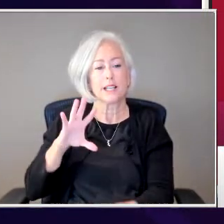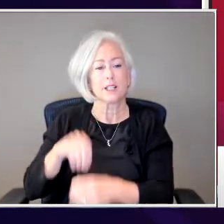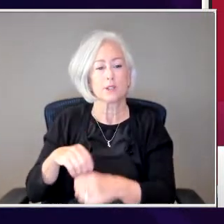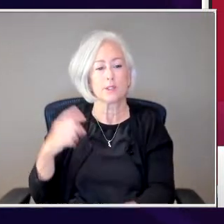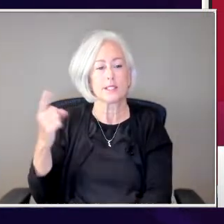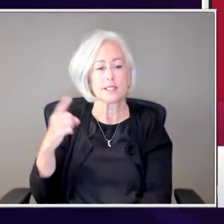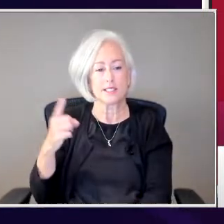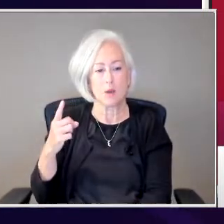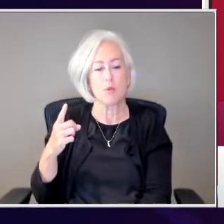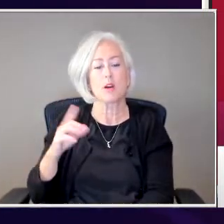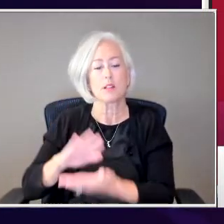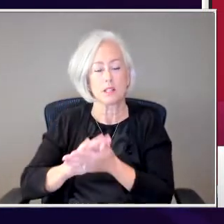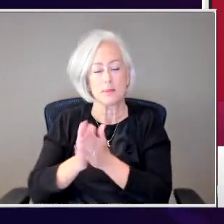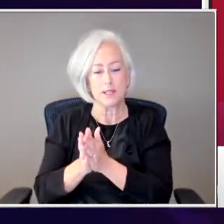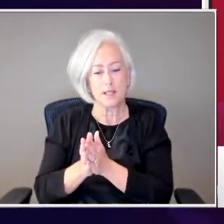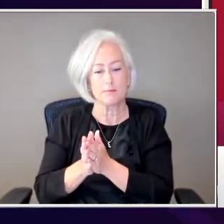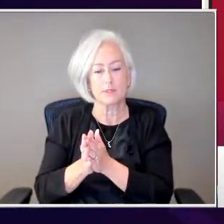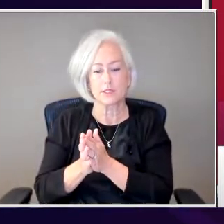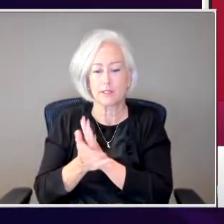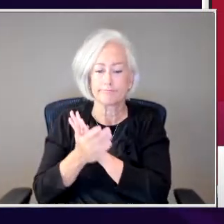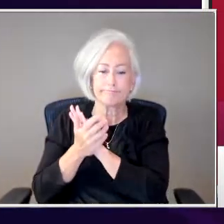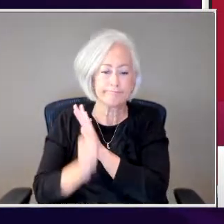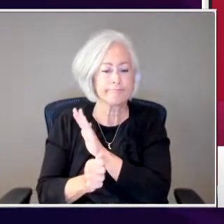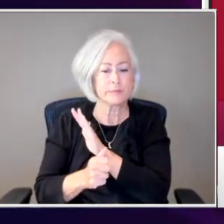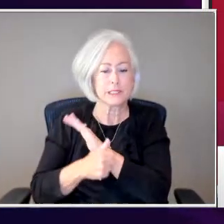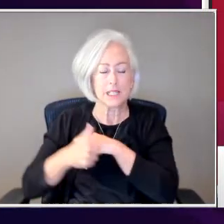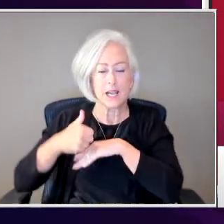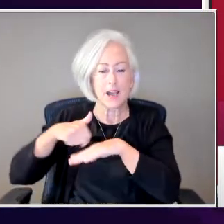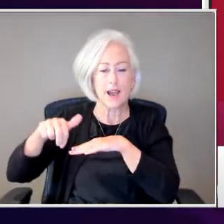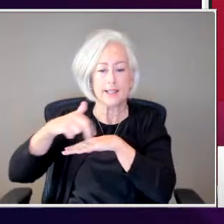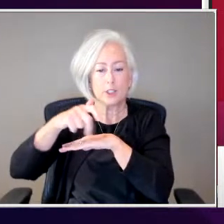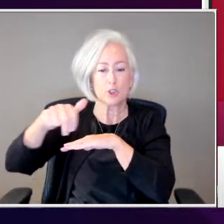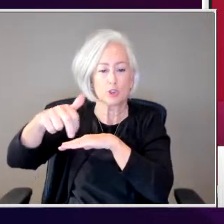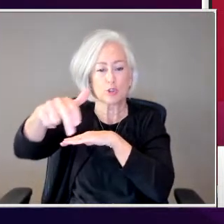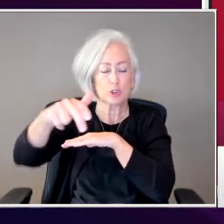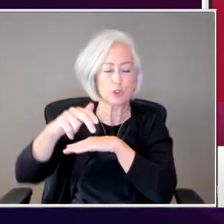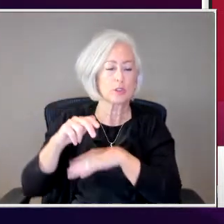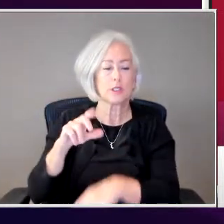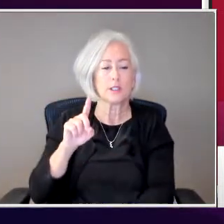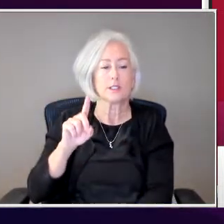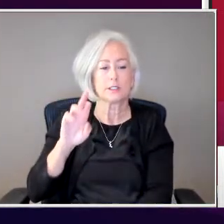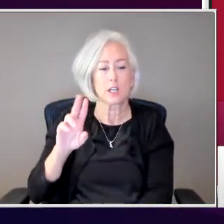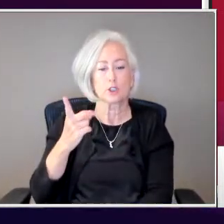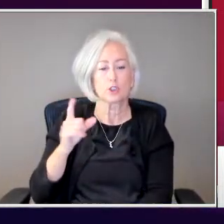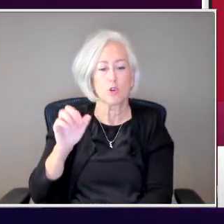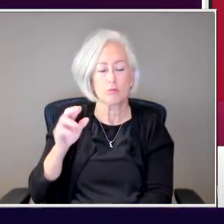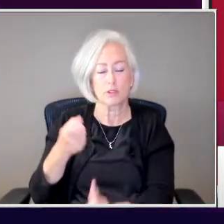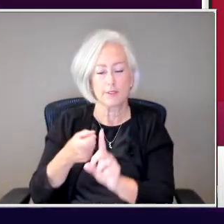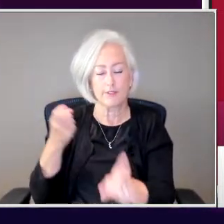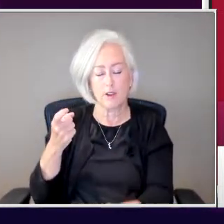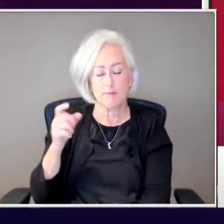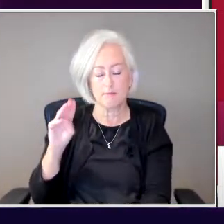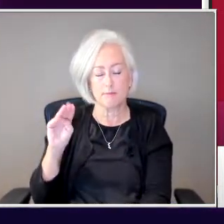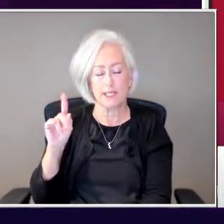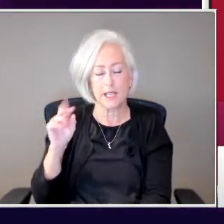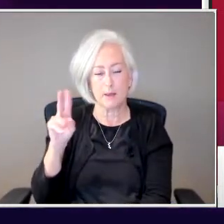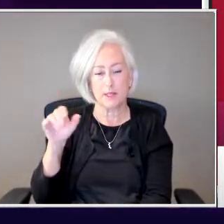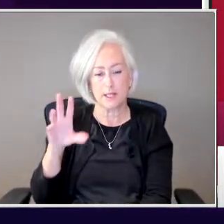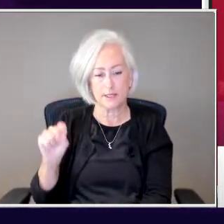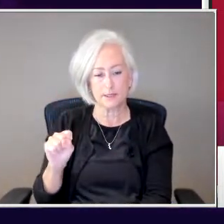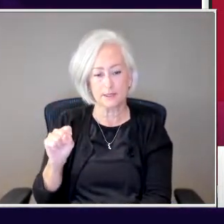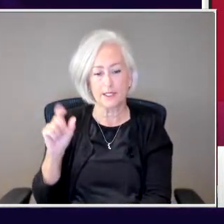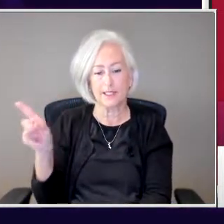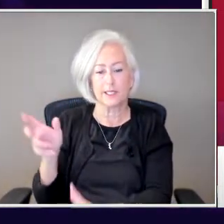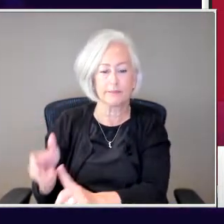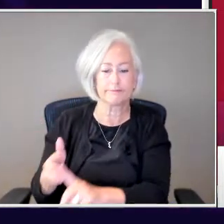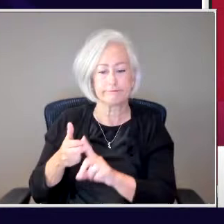an avid hiker, Dr. Mike Schoenlieber up in Minneapolis, and he recruited me to go to the